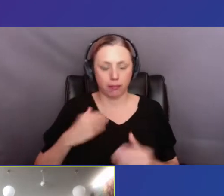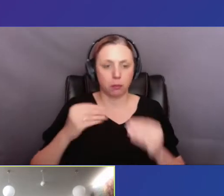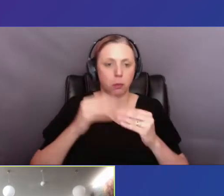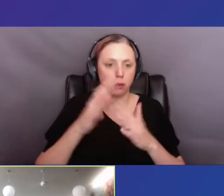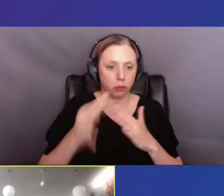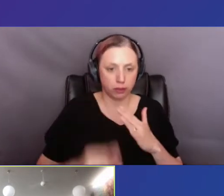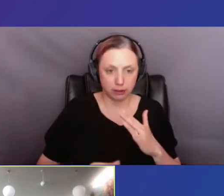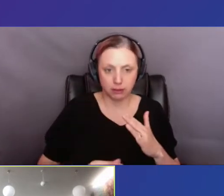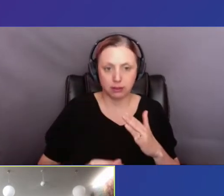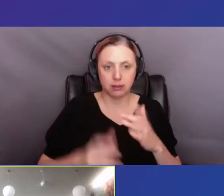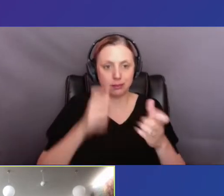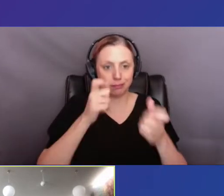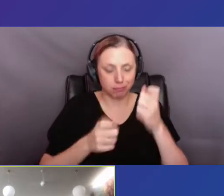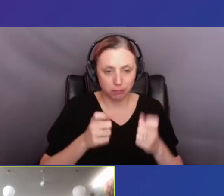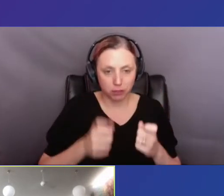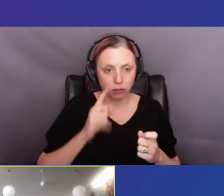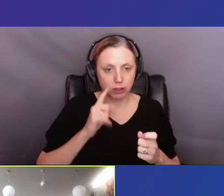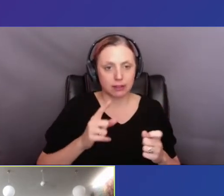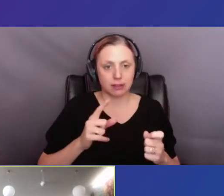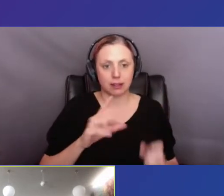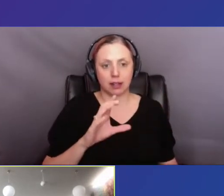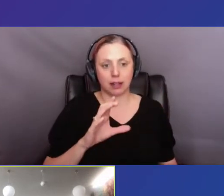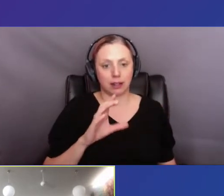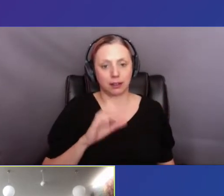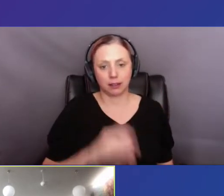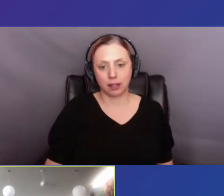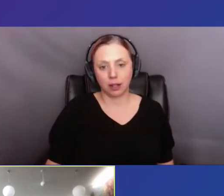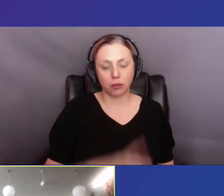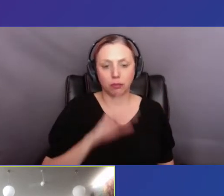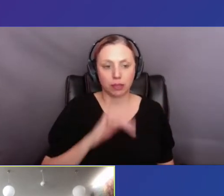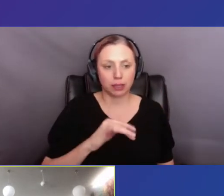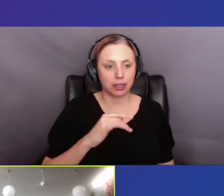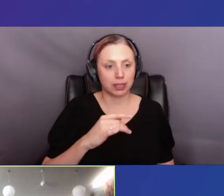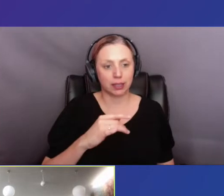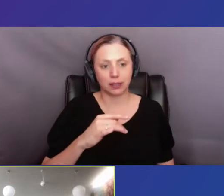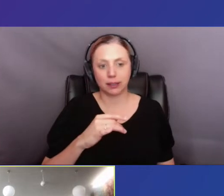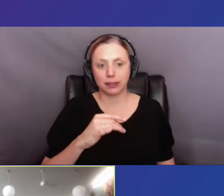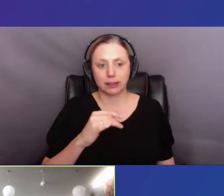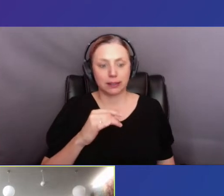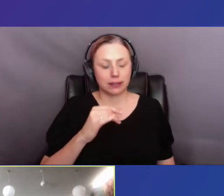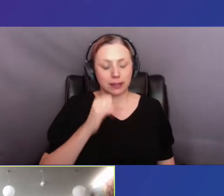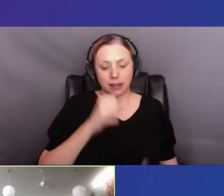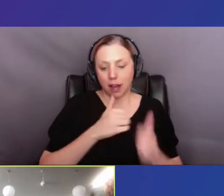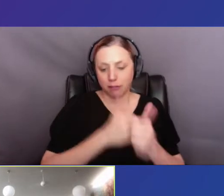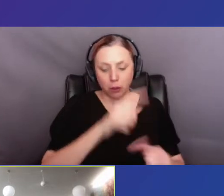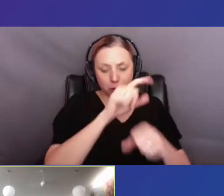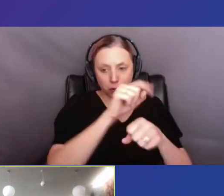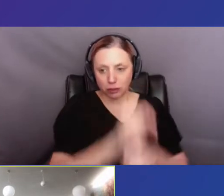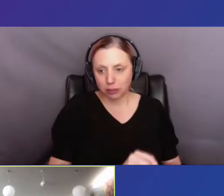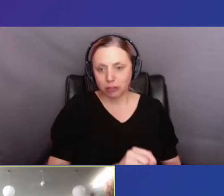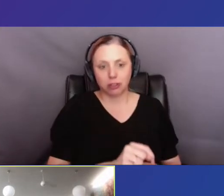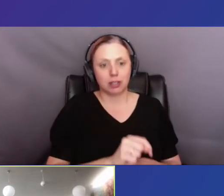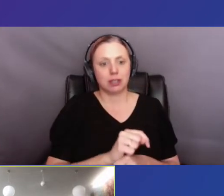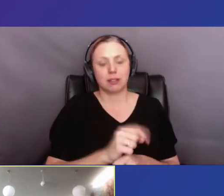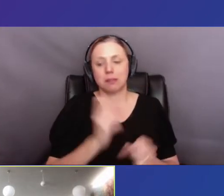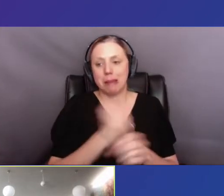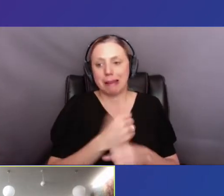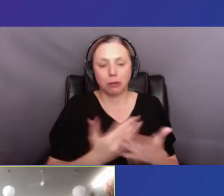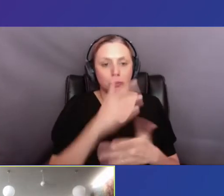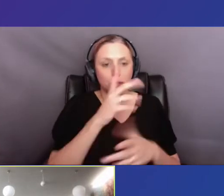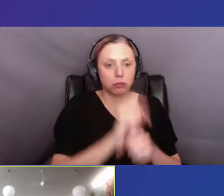rebuffing conventions in many regards, and making new traditions, making new